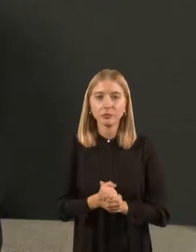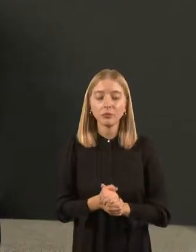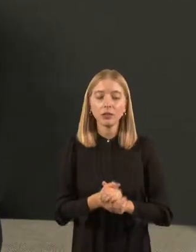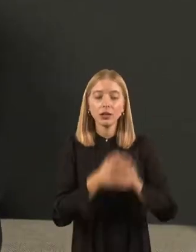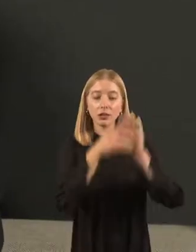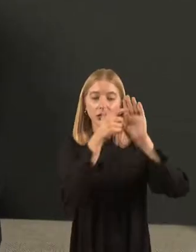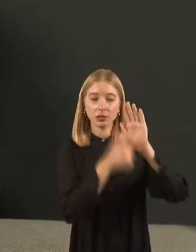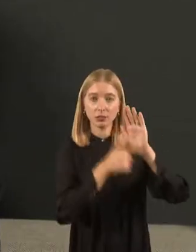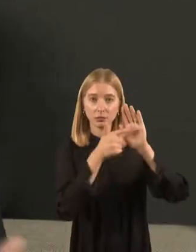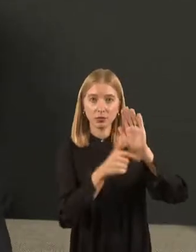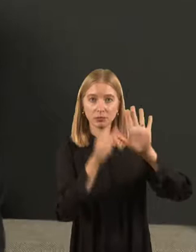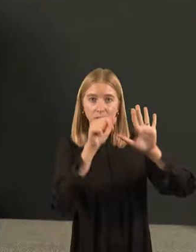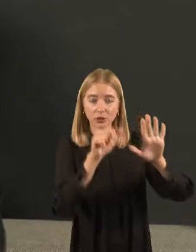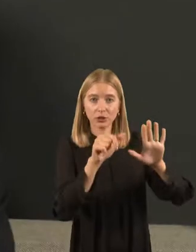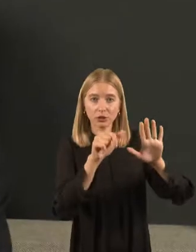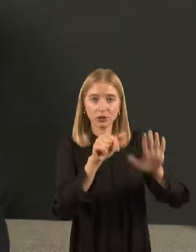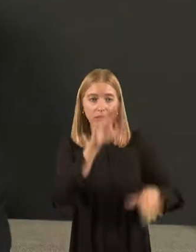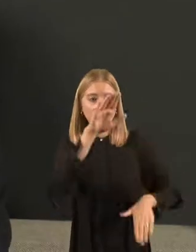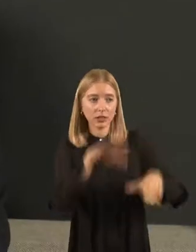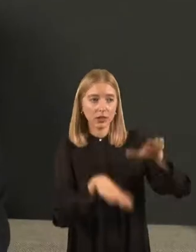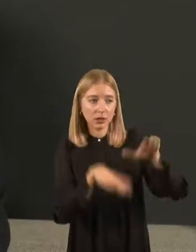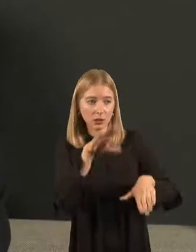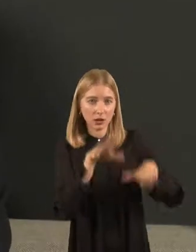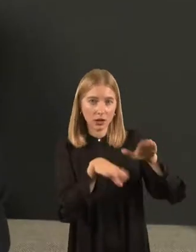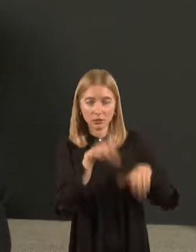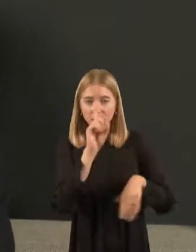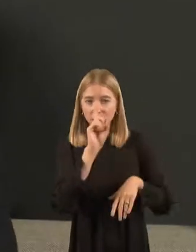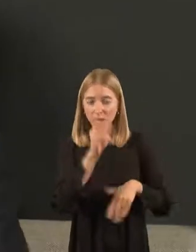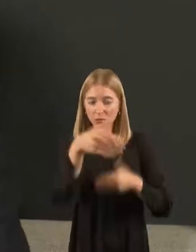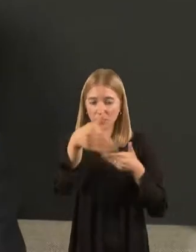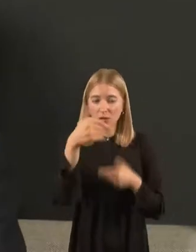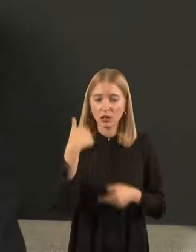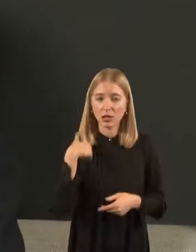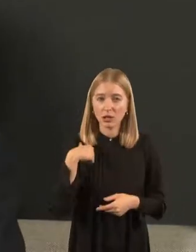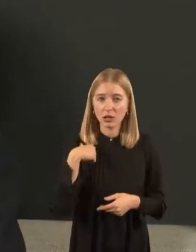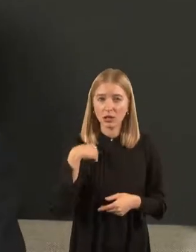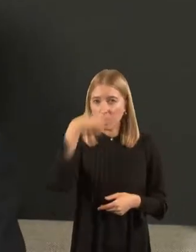Well, it's a paradox, but out of